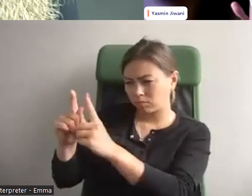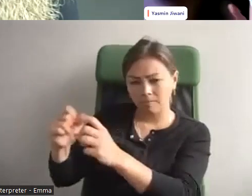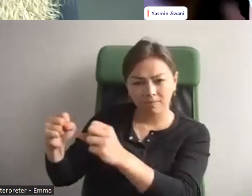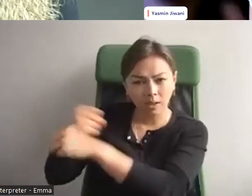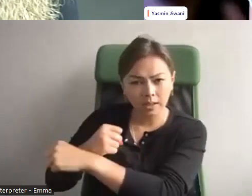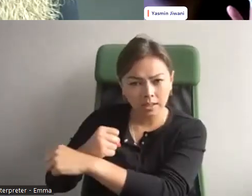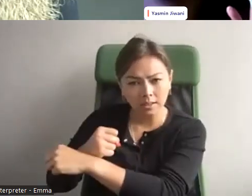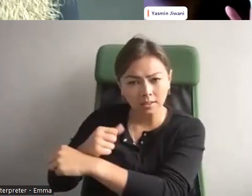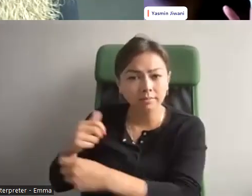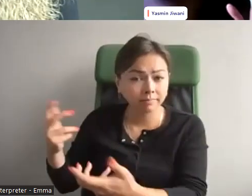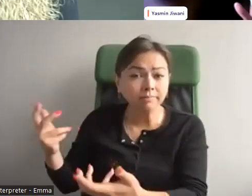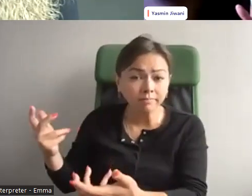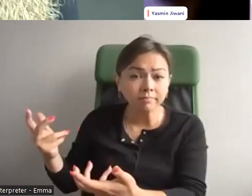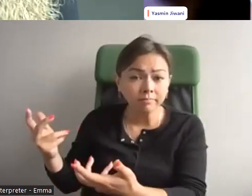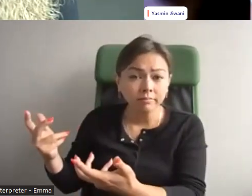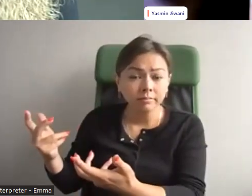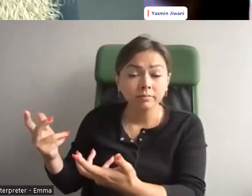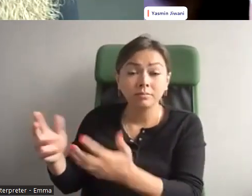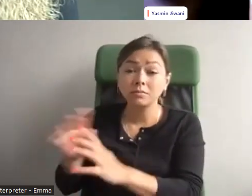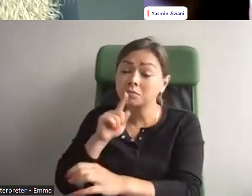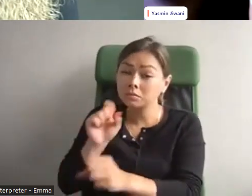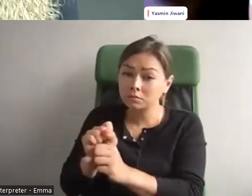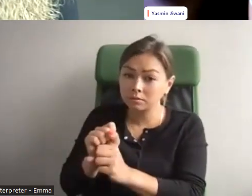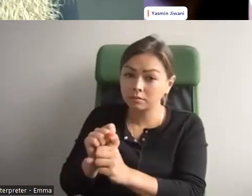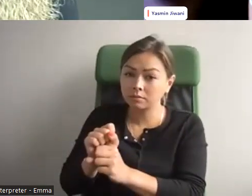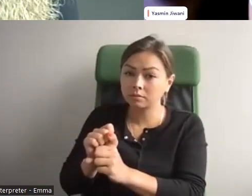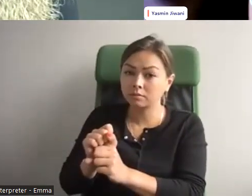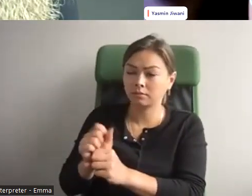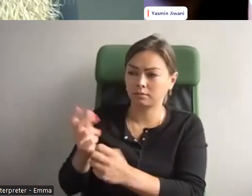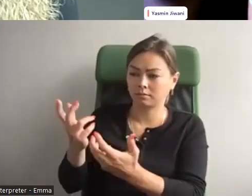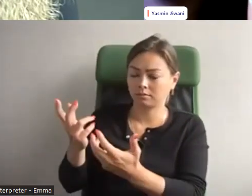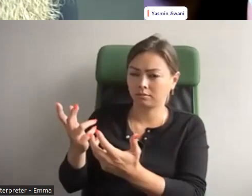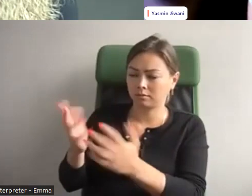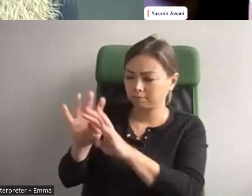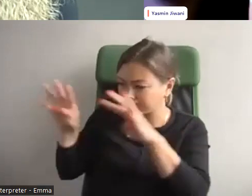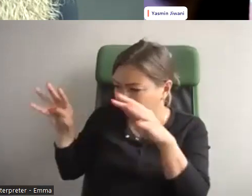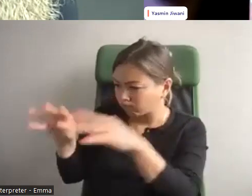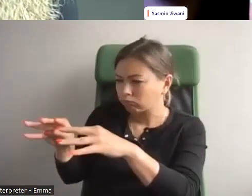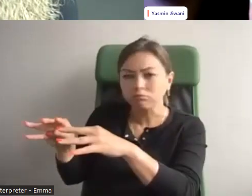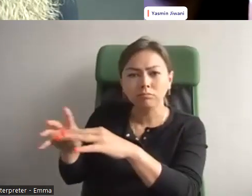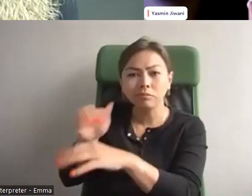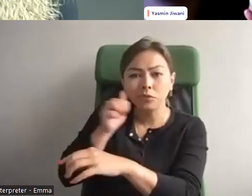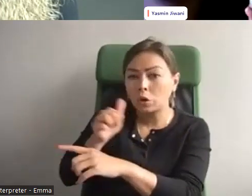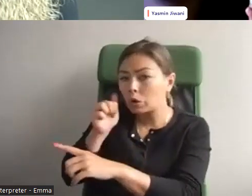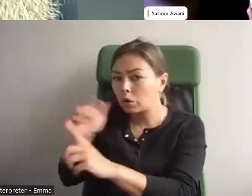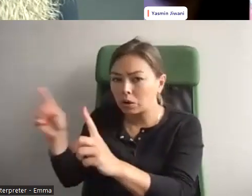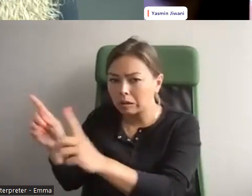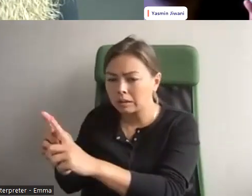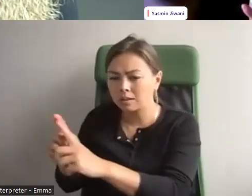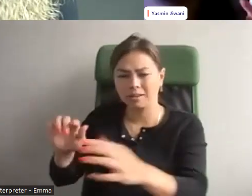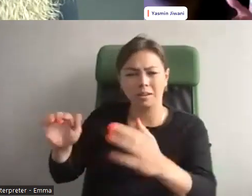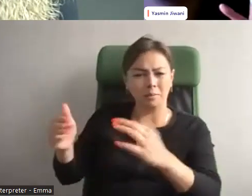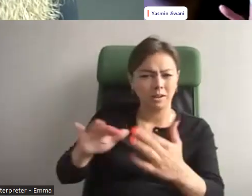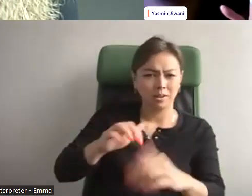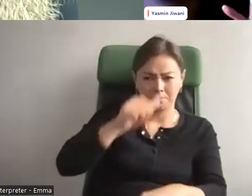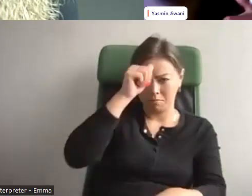and very strategically attention away from patriarchal violence. So that was one thing. And the second thing was the